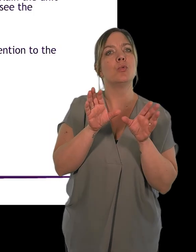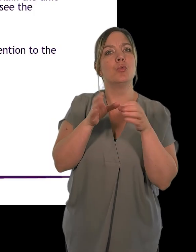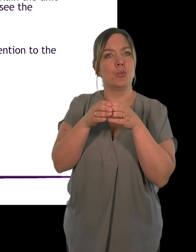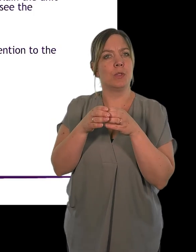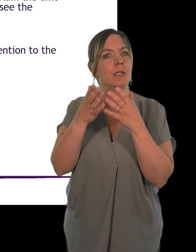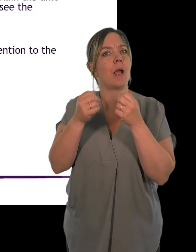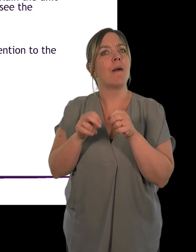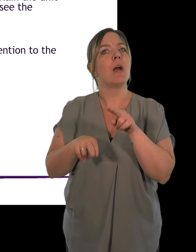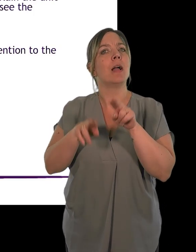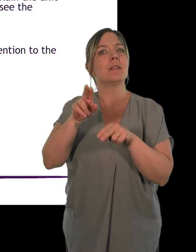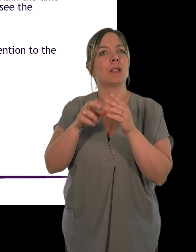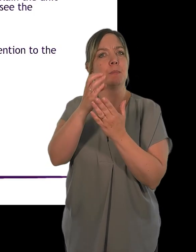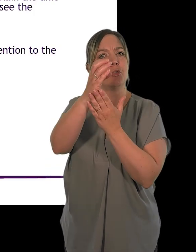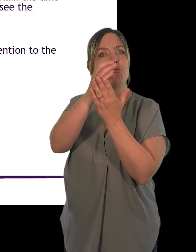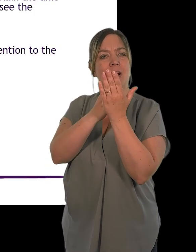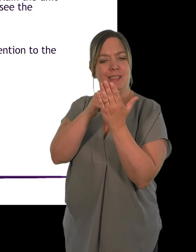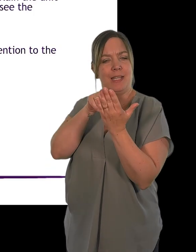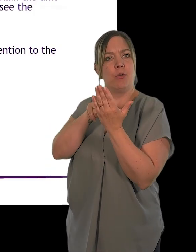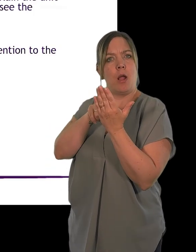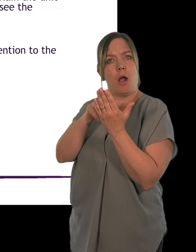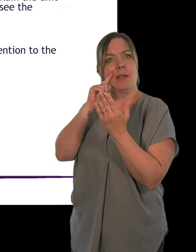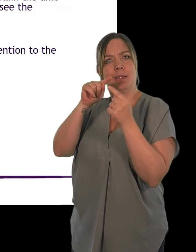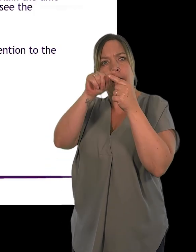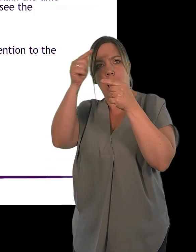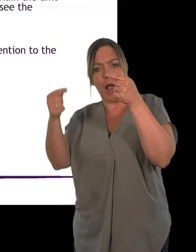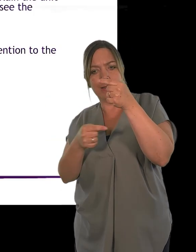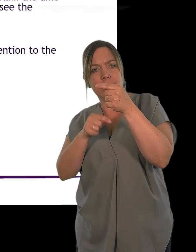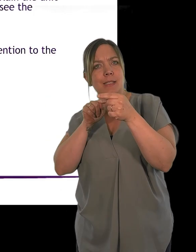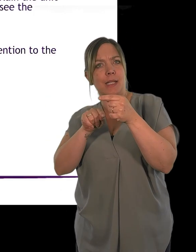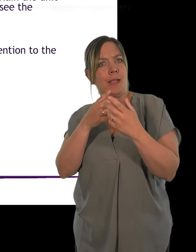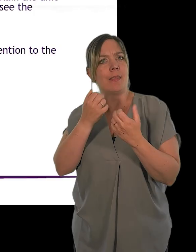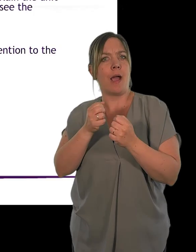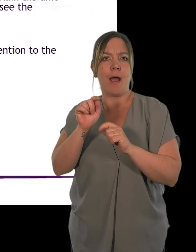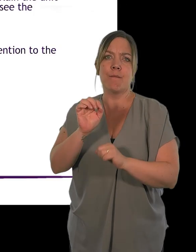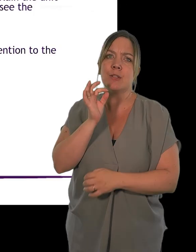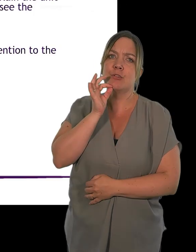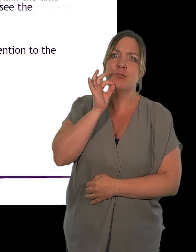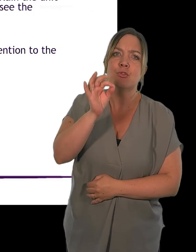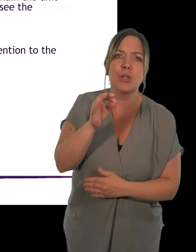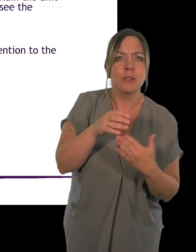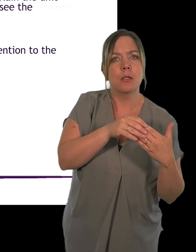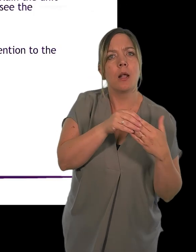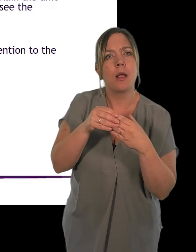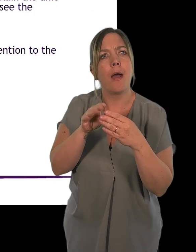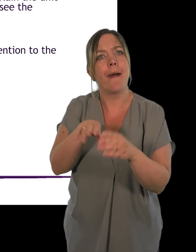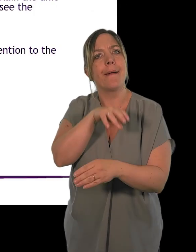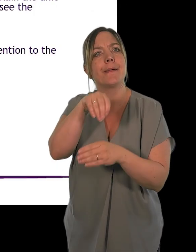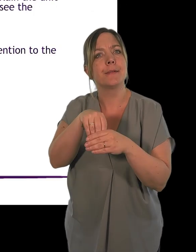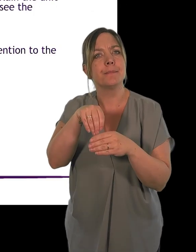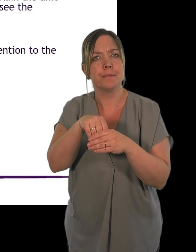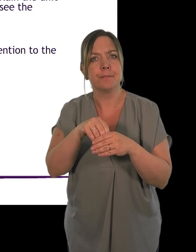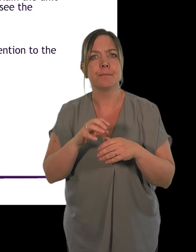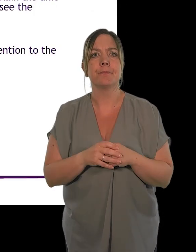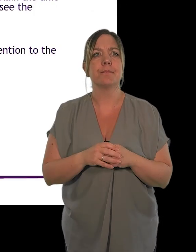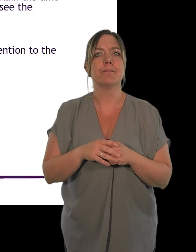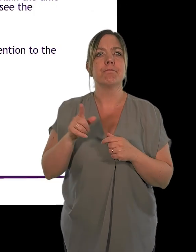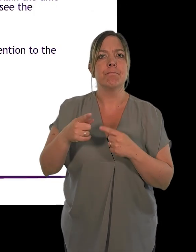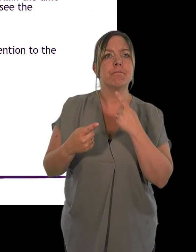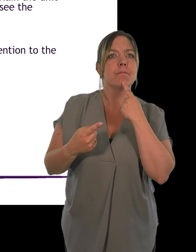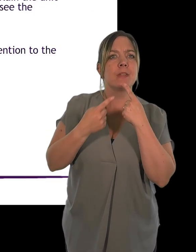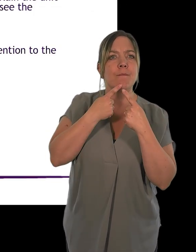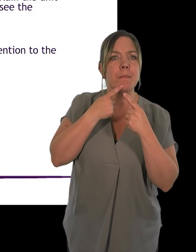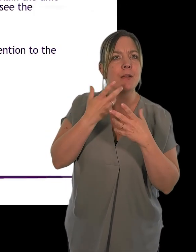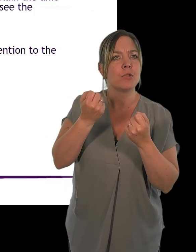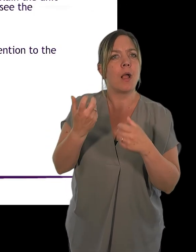ACs. Once you have read and absorbed the assignment, if you need any further clarification,